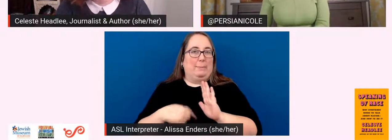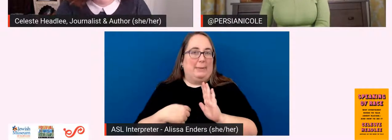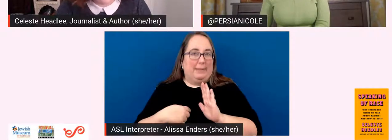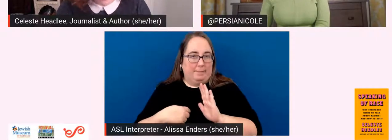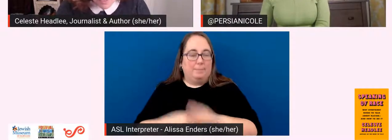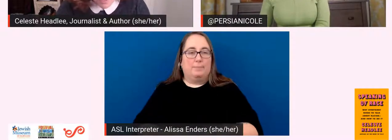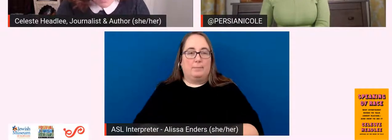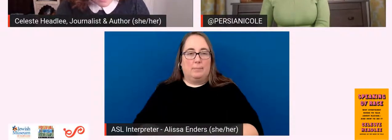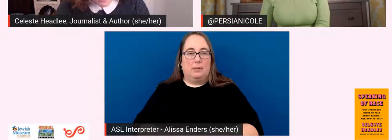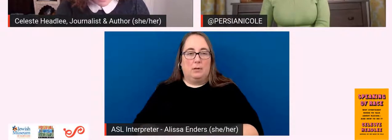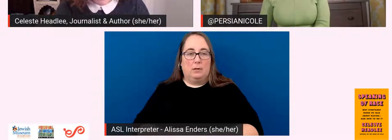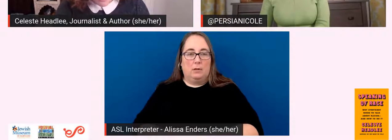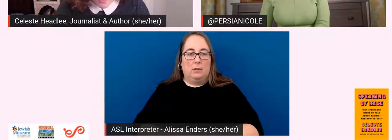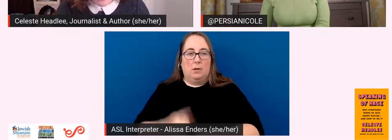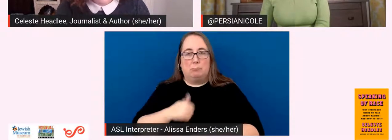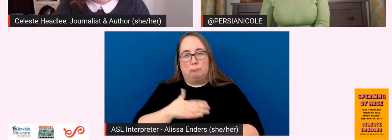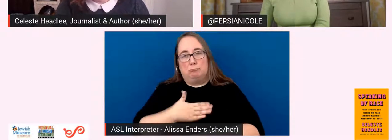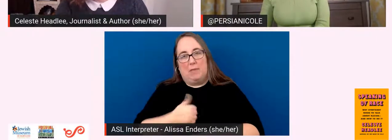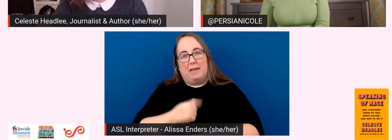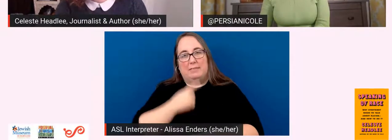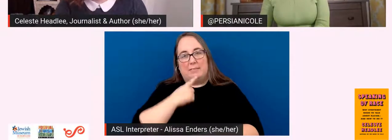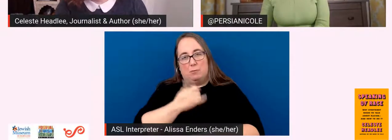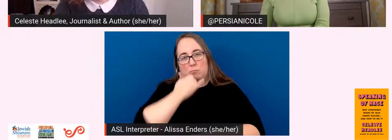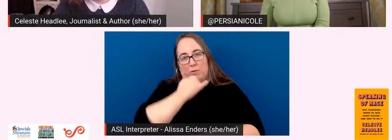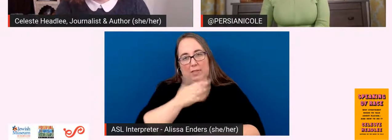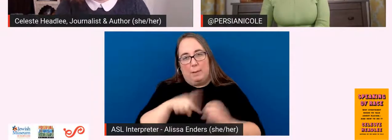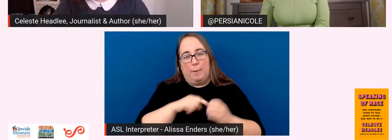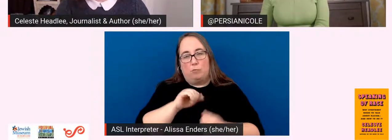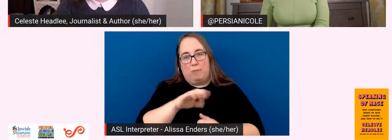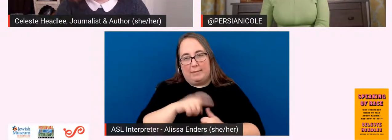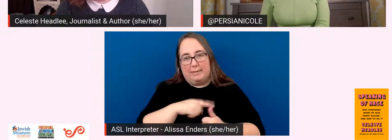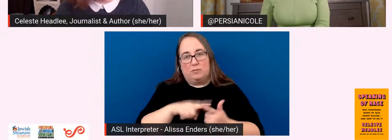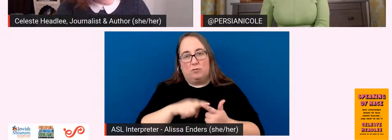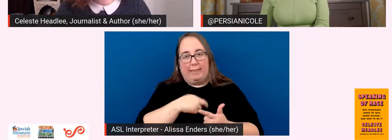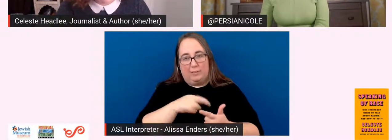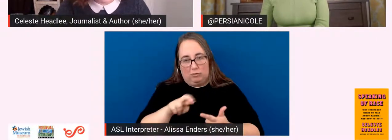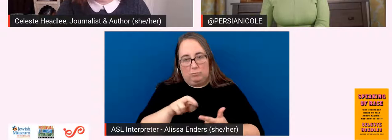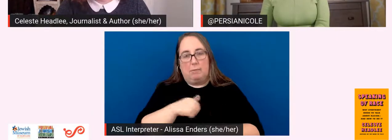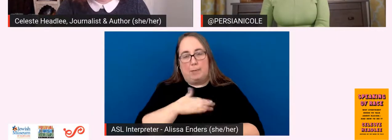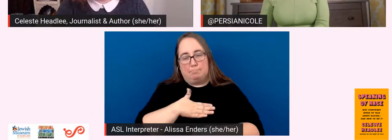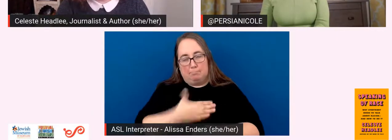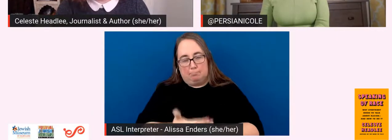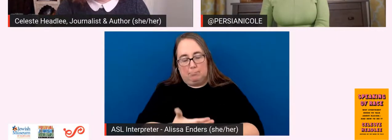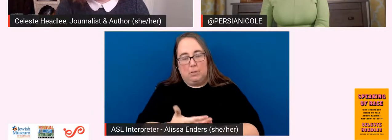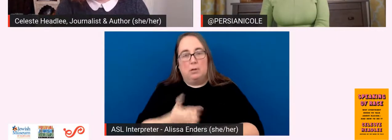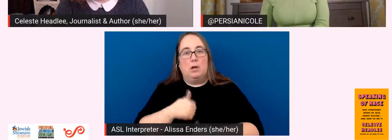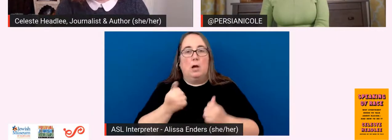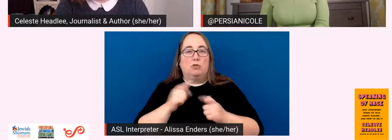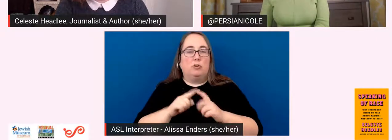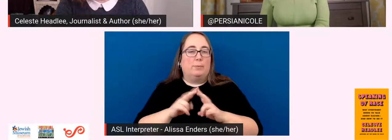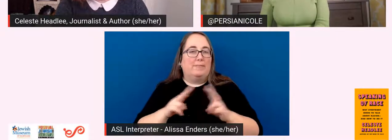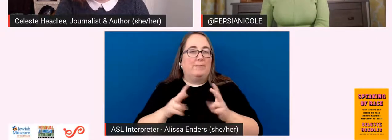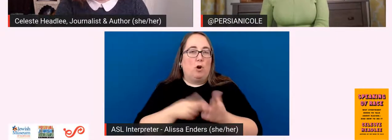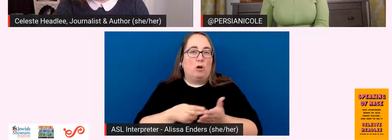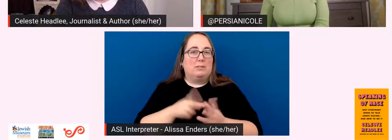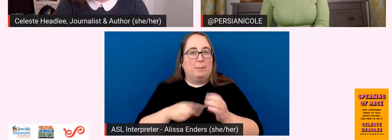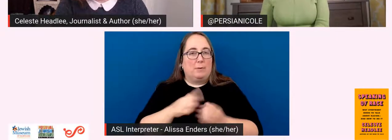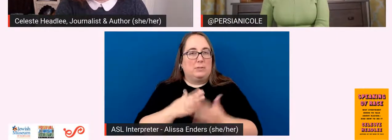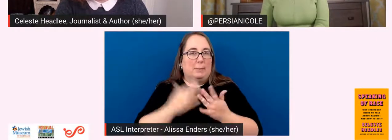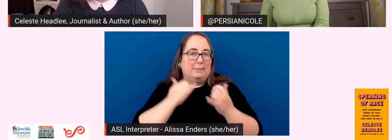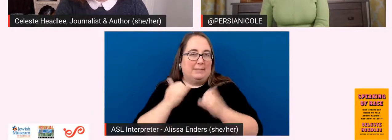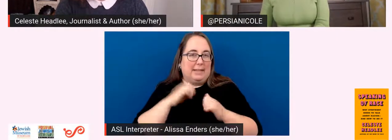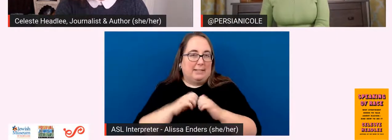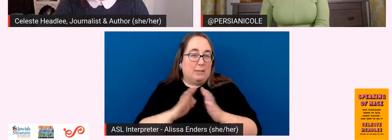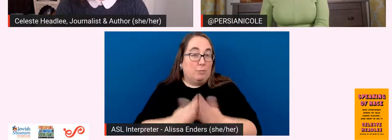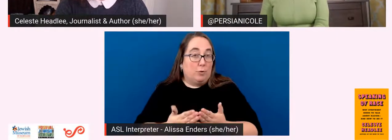have said the wrong thing about race, about religion. I absolutely have. I try to be very honest about some of those mistakes in the